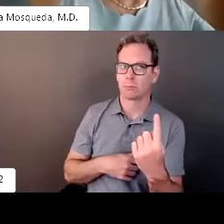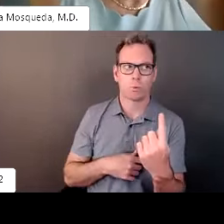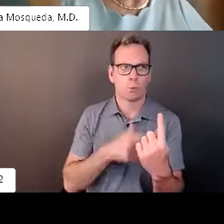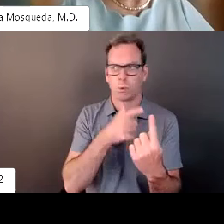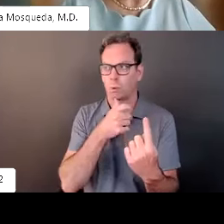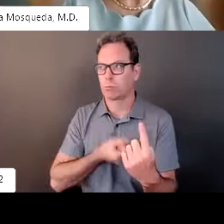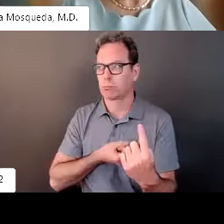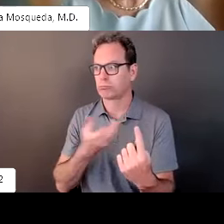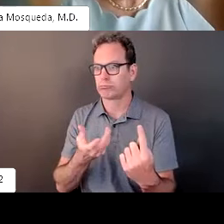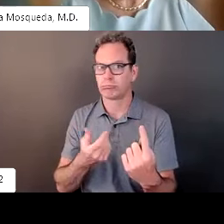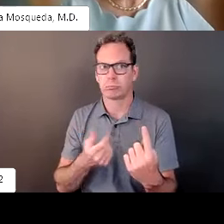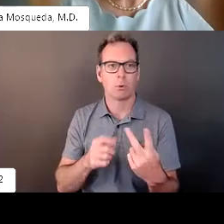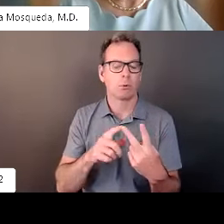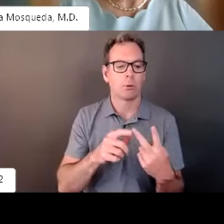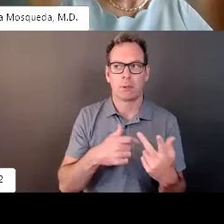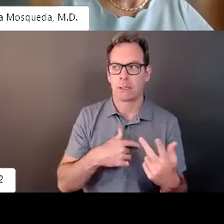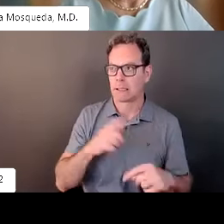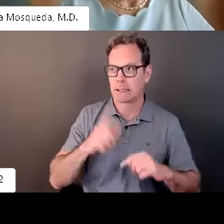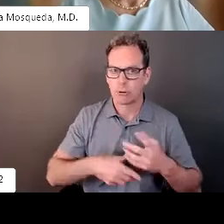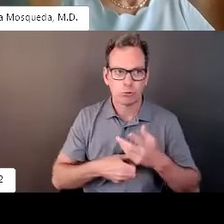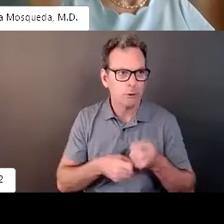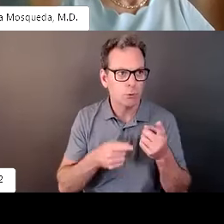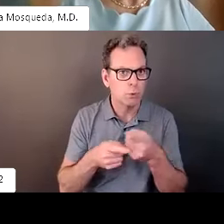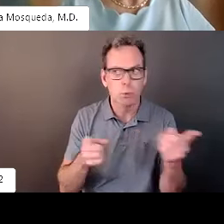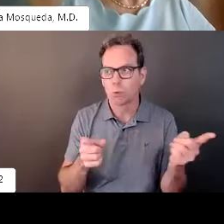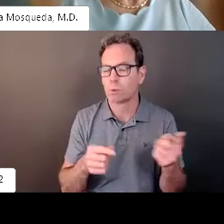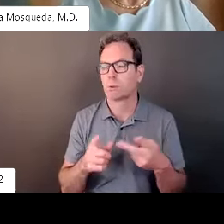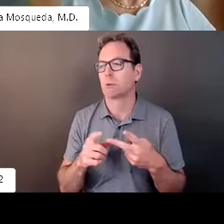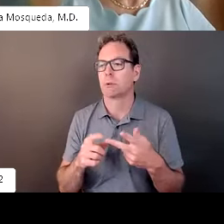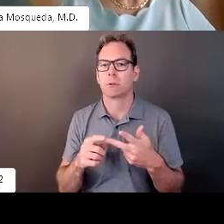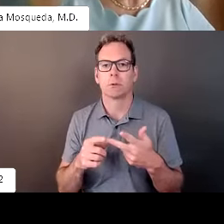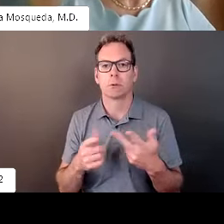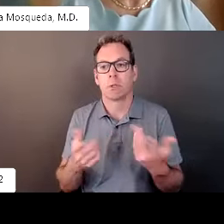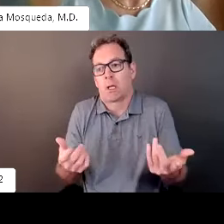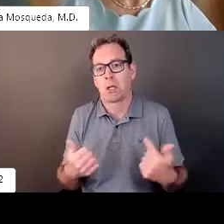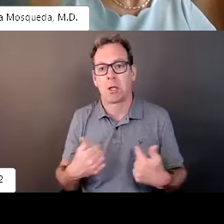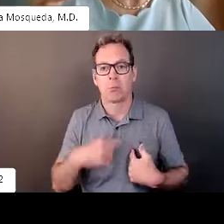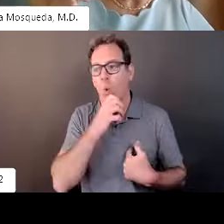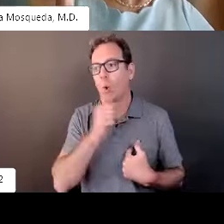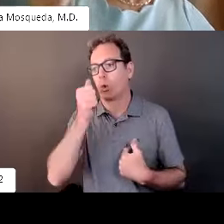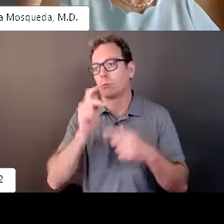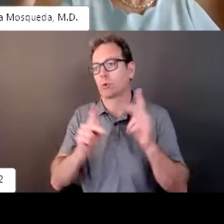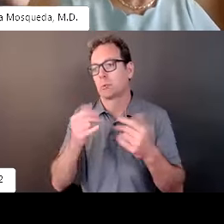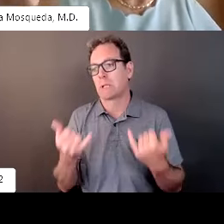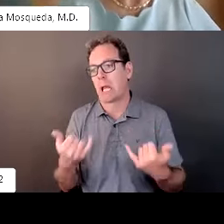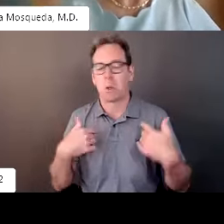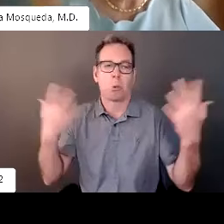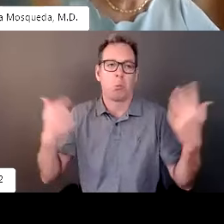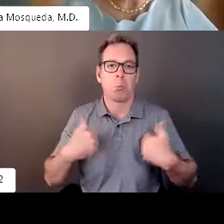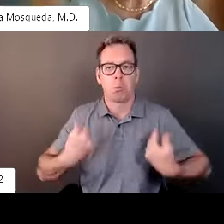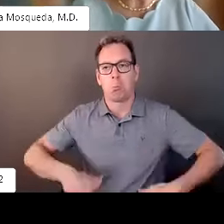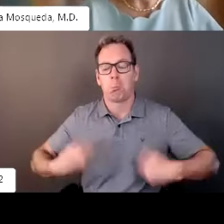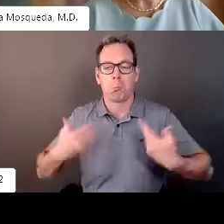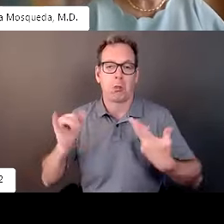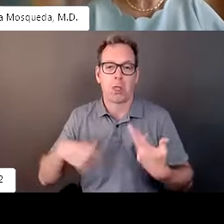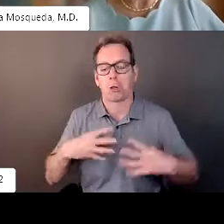just old, so it doesn't matter anymore. There are also external barriers where they might be dependent on that